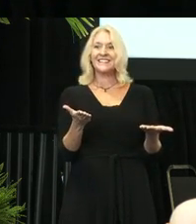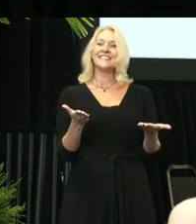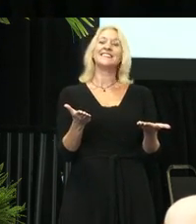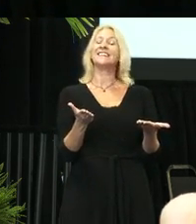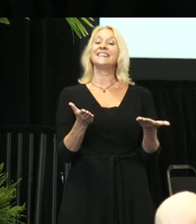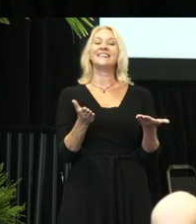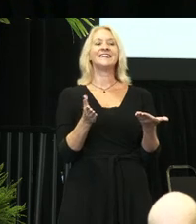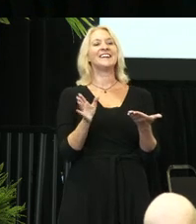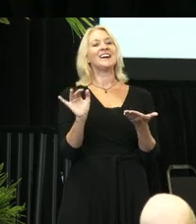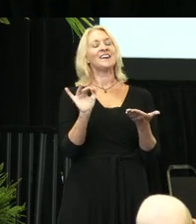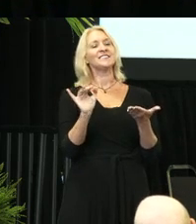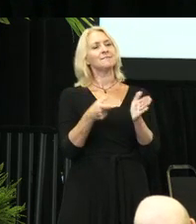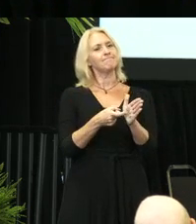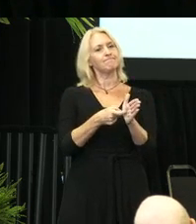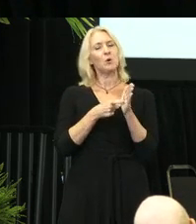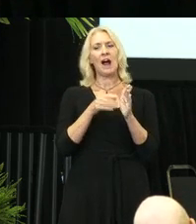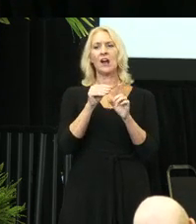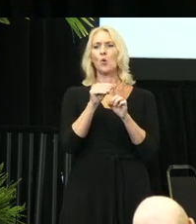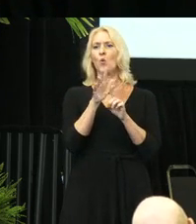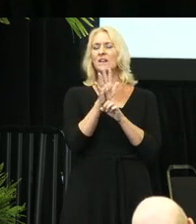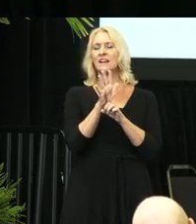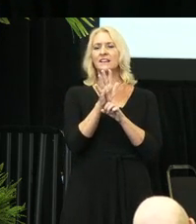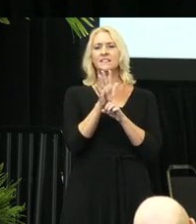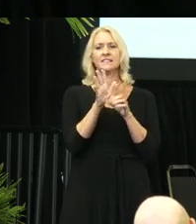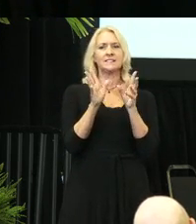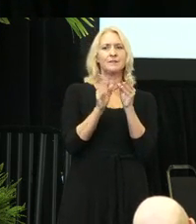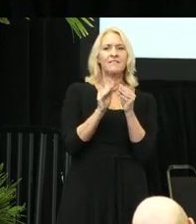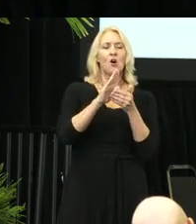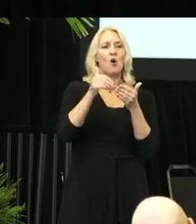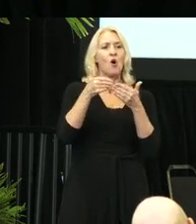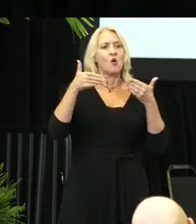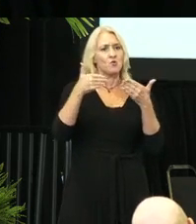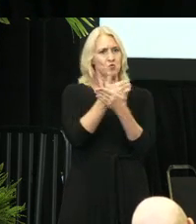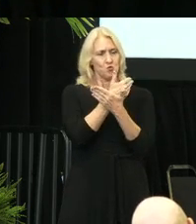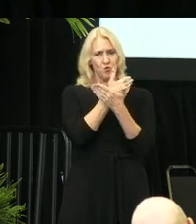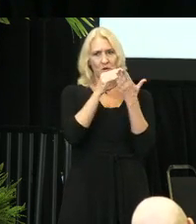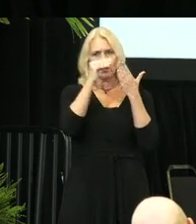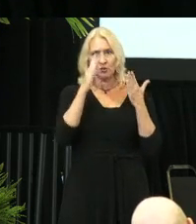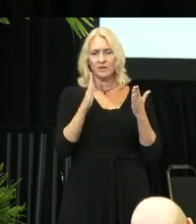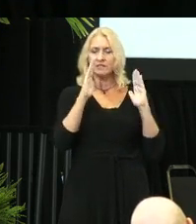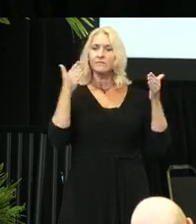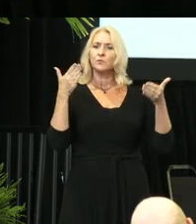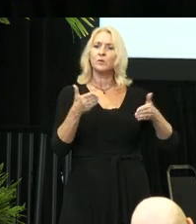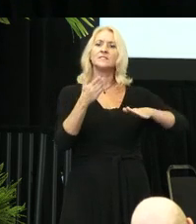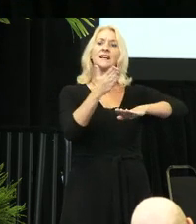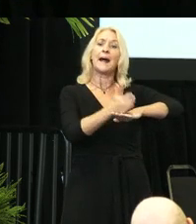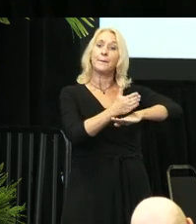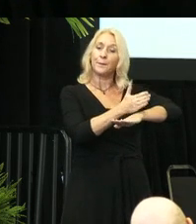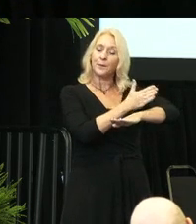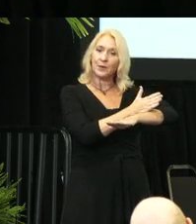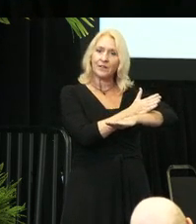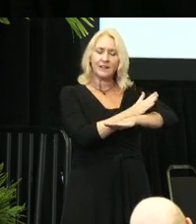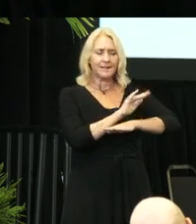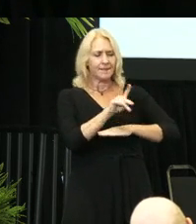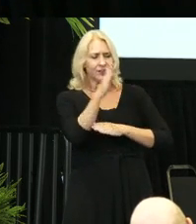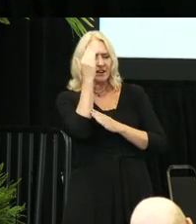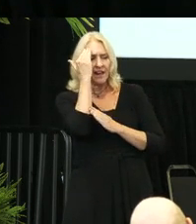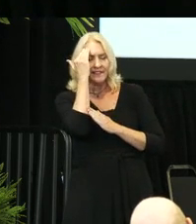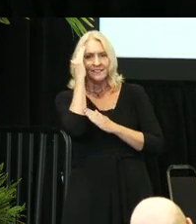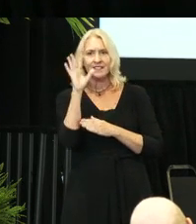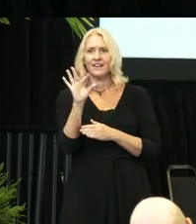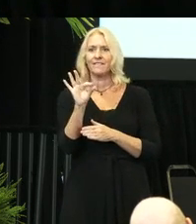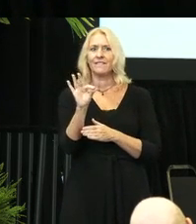Additionally, a mandatory orientation for all new students focused on raising awareness of not only FSCJ programs, but